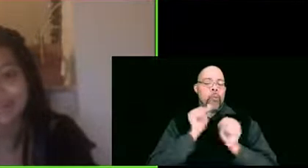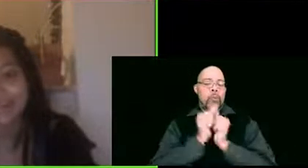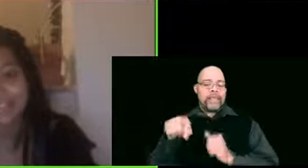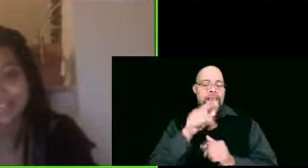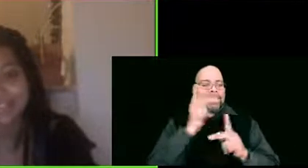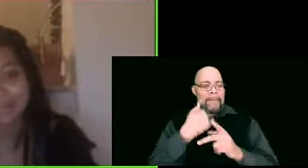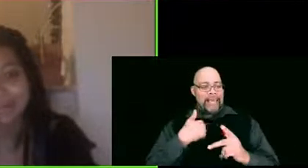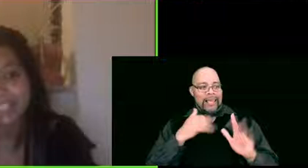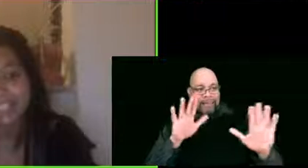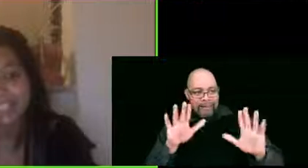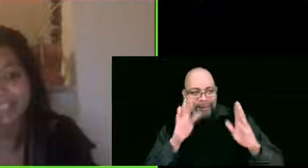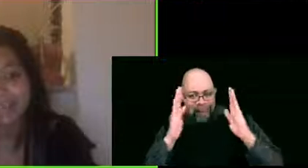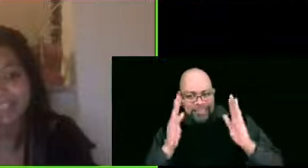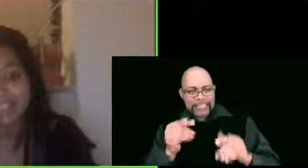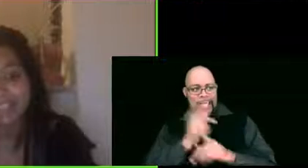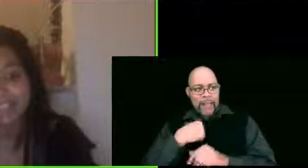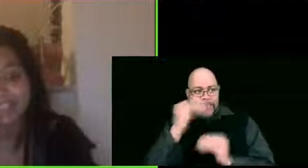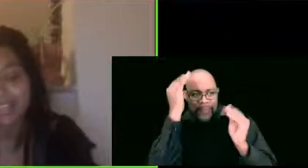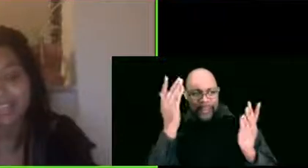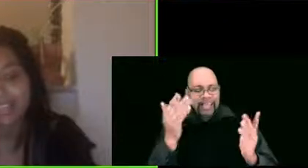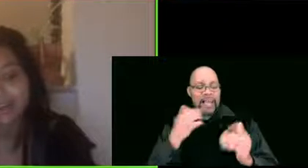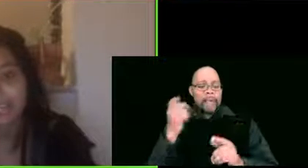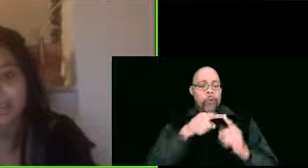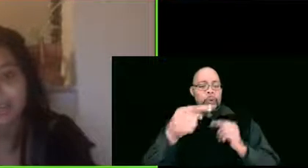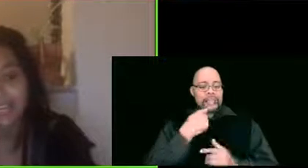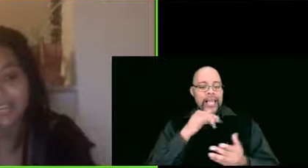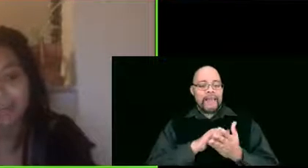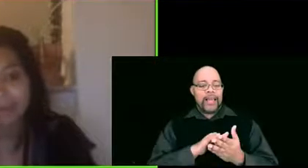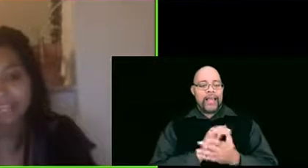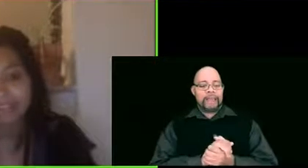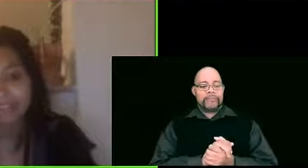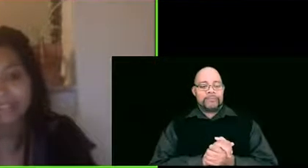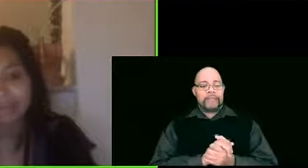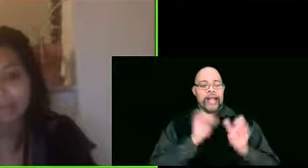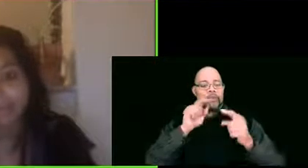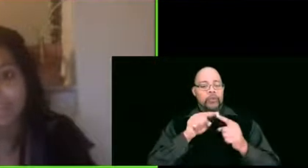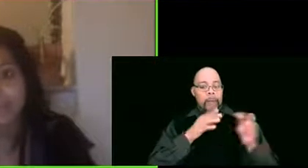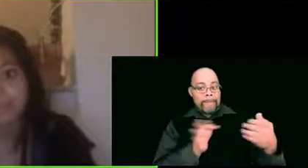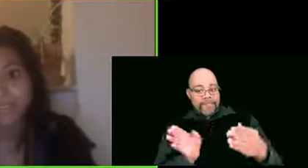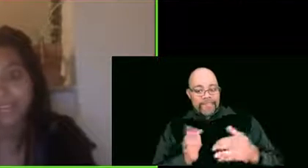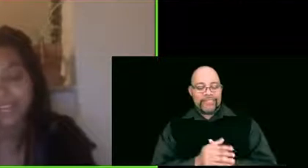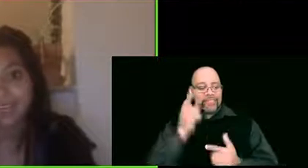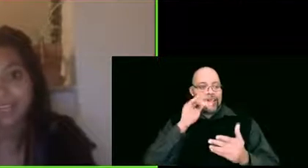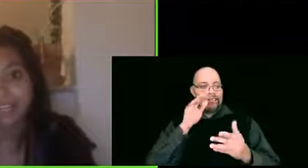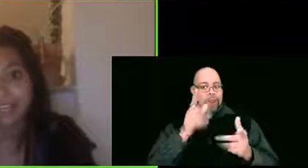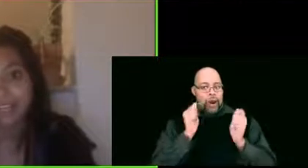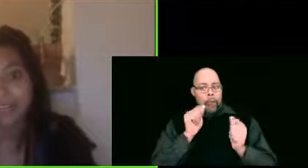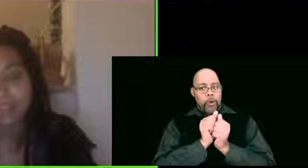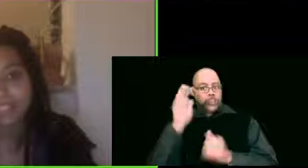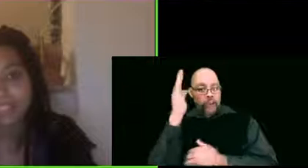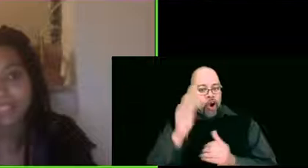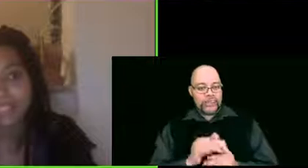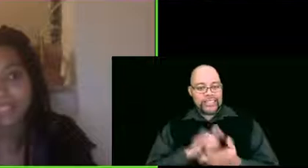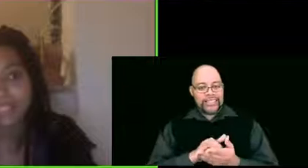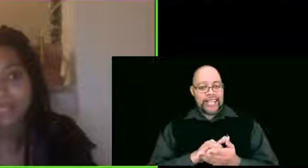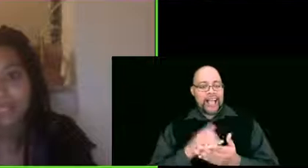lot of fun to work with and keep me on my toes and keep me thinking. And I think going back to what you're saying about kind of being able to pivot and thinking on your feet